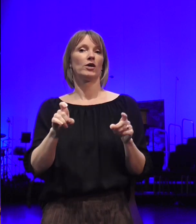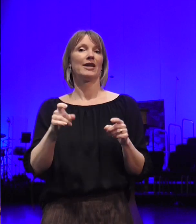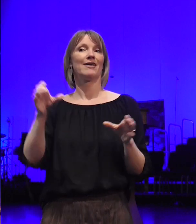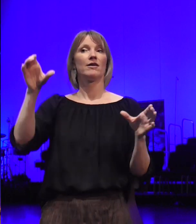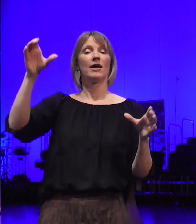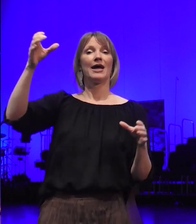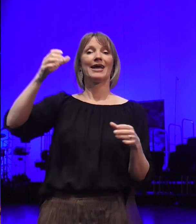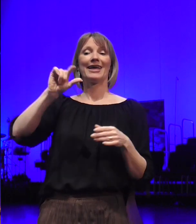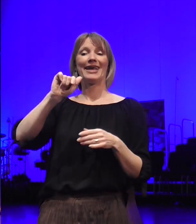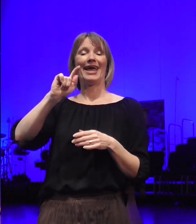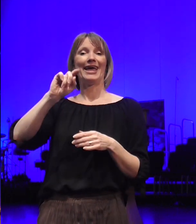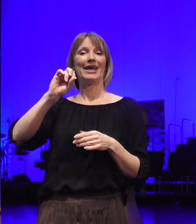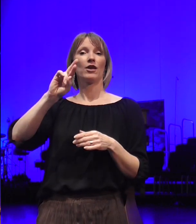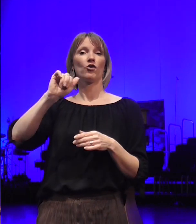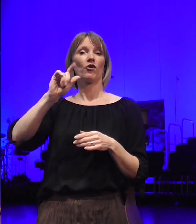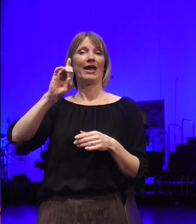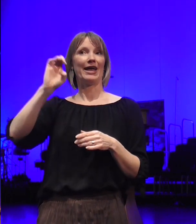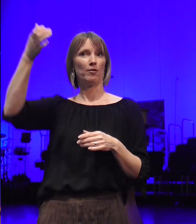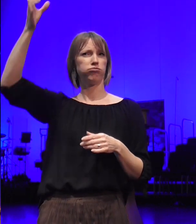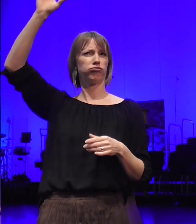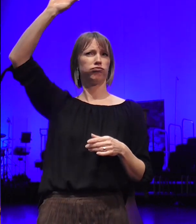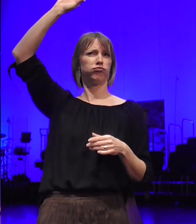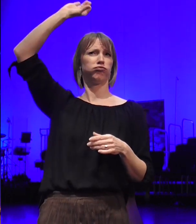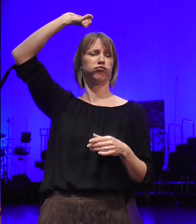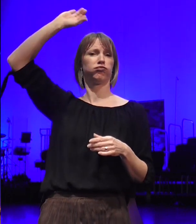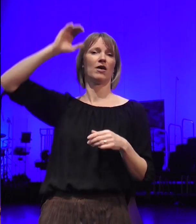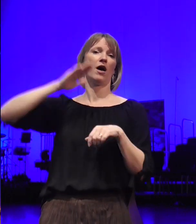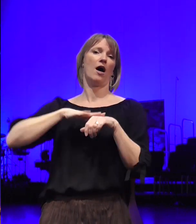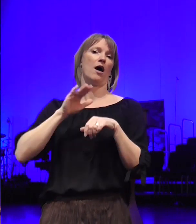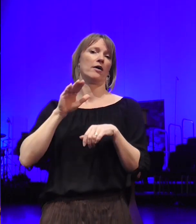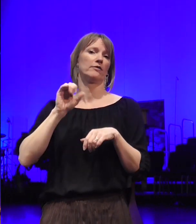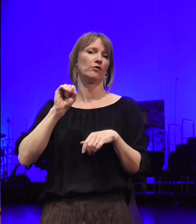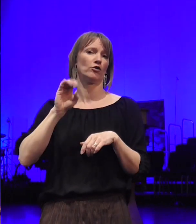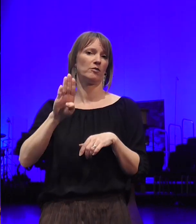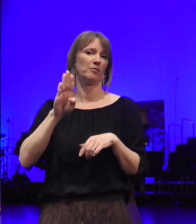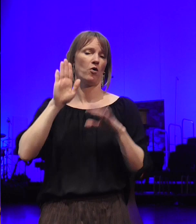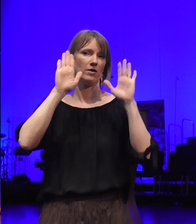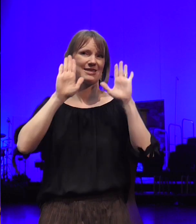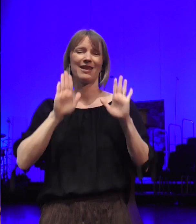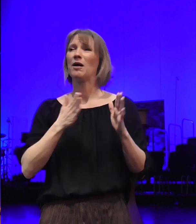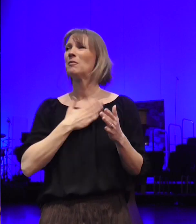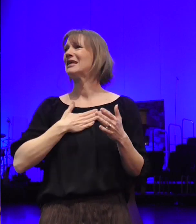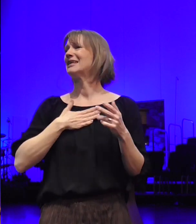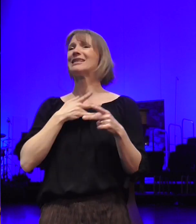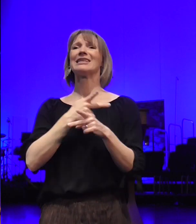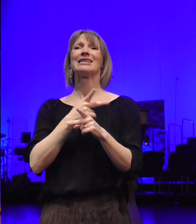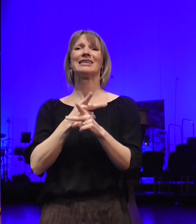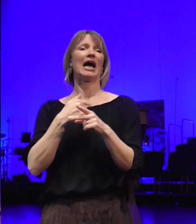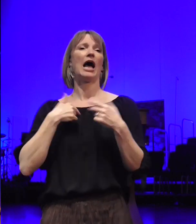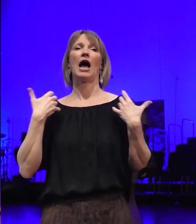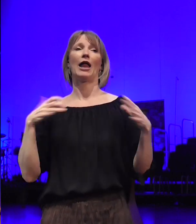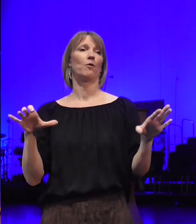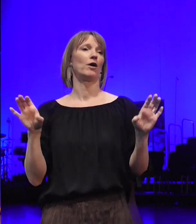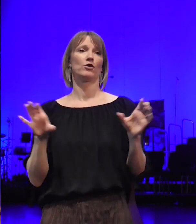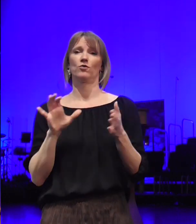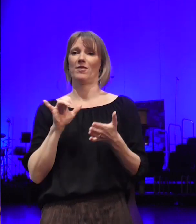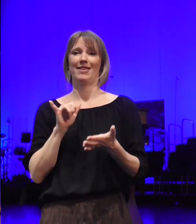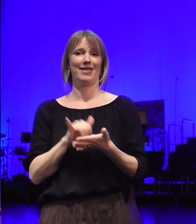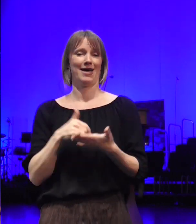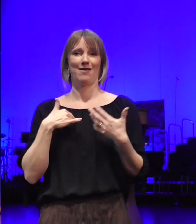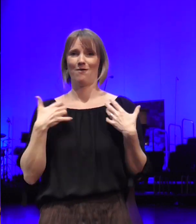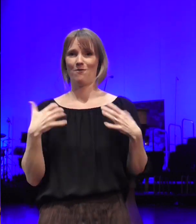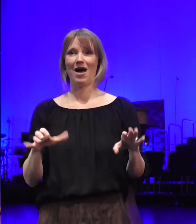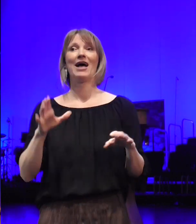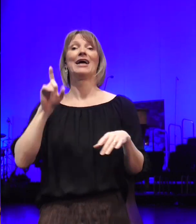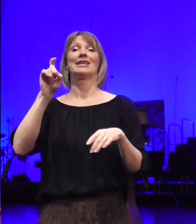Gatorade over our heads on Super Bowl Sunday. So I told the first service to please watch out. I don't want anybody doing that. You need